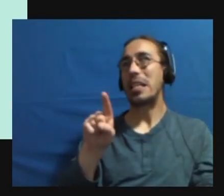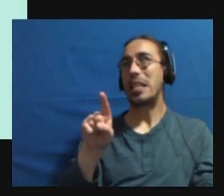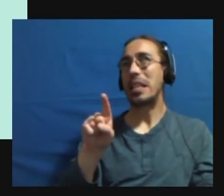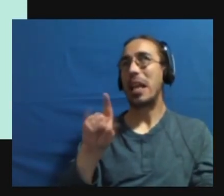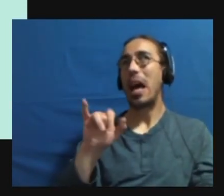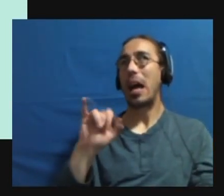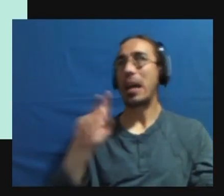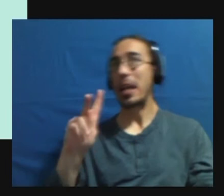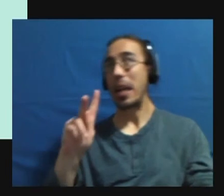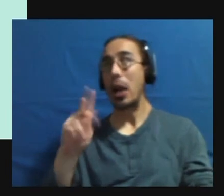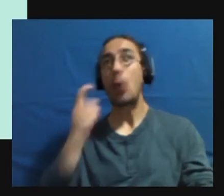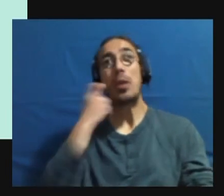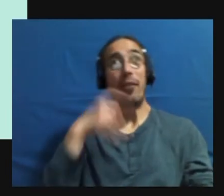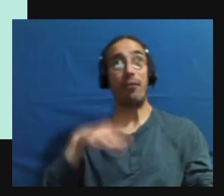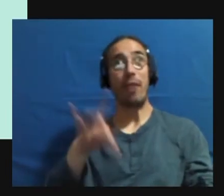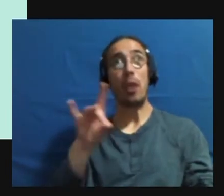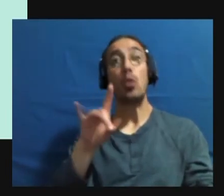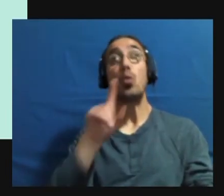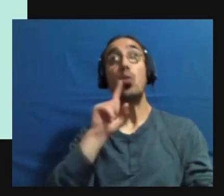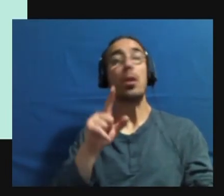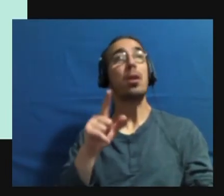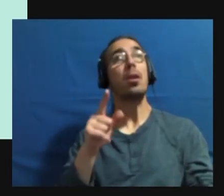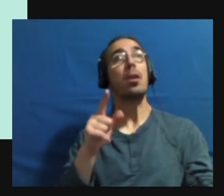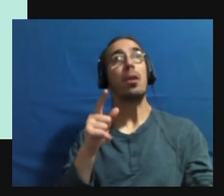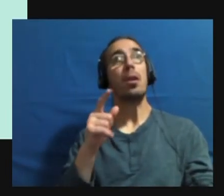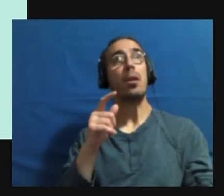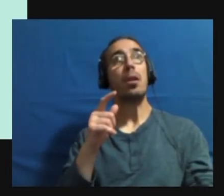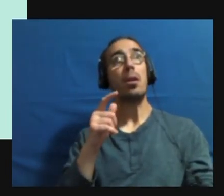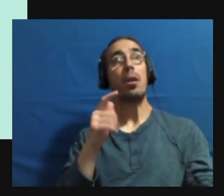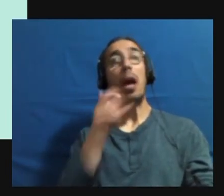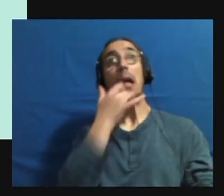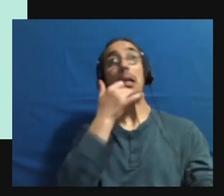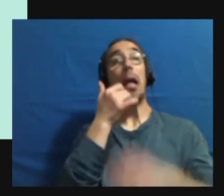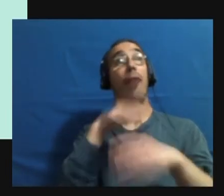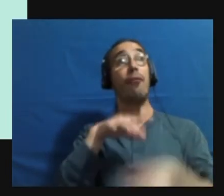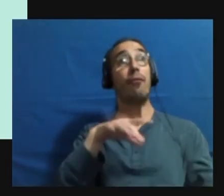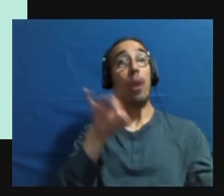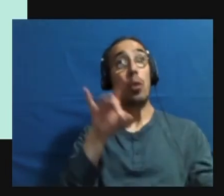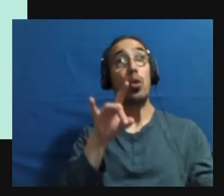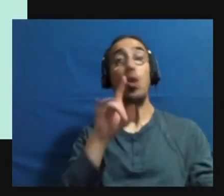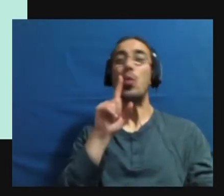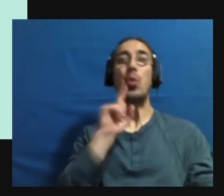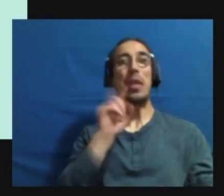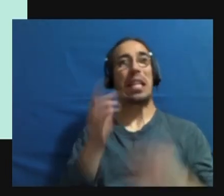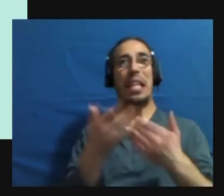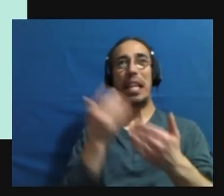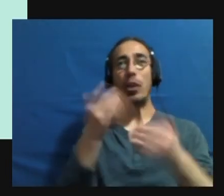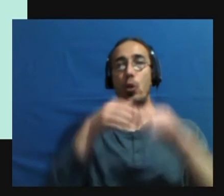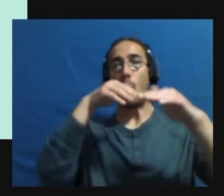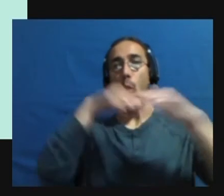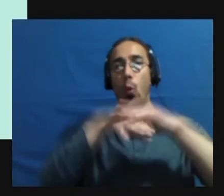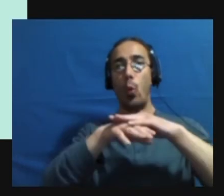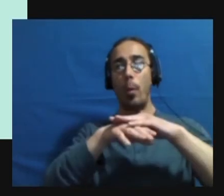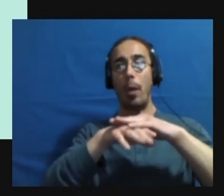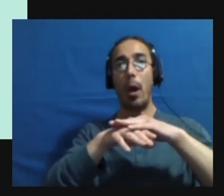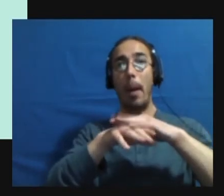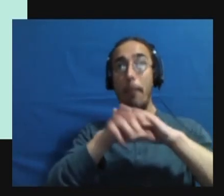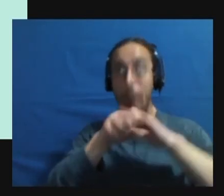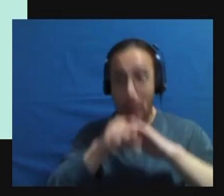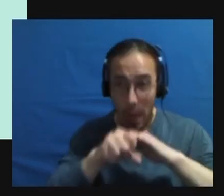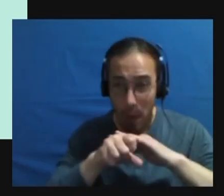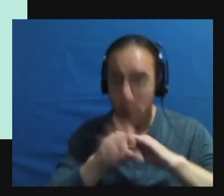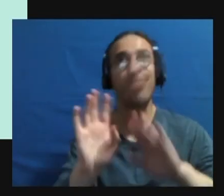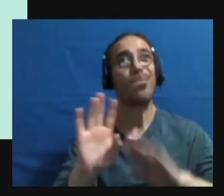found that's so accidentally accessible. You literally just step into them. You don't have to bend down,